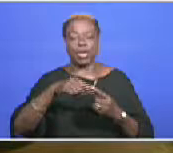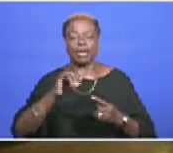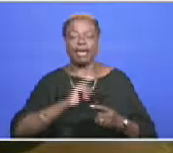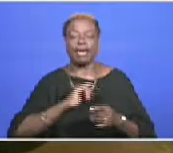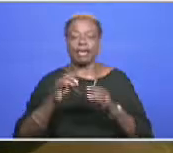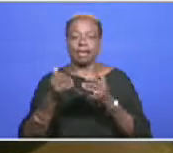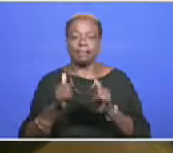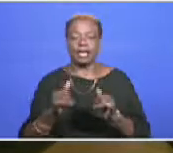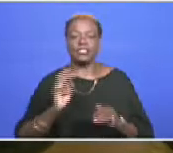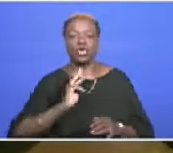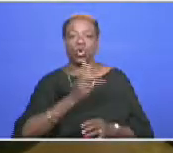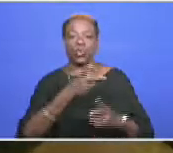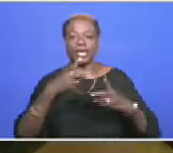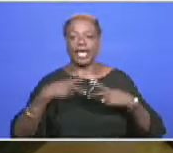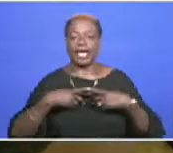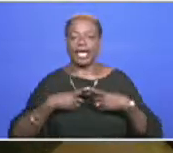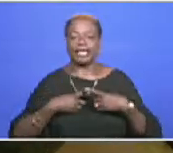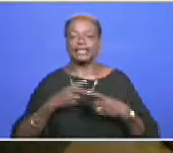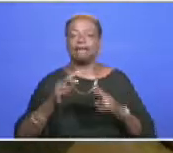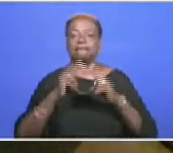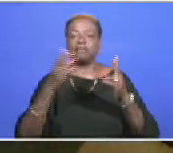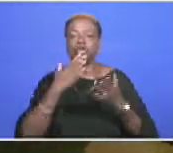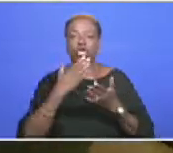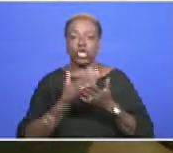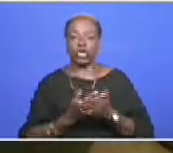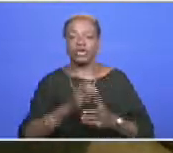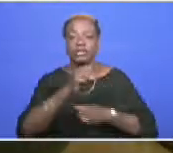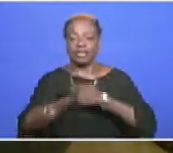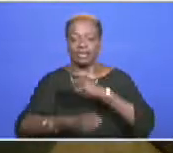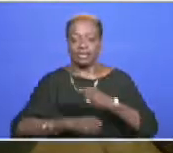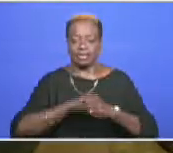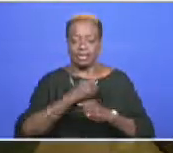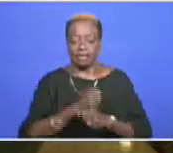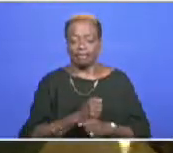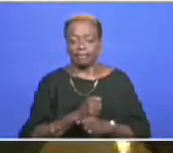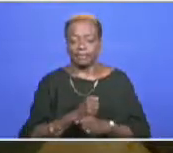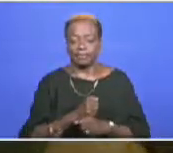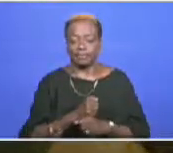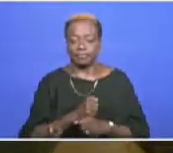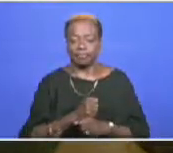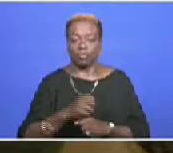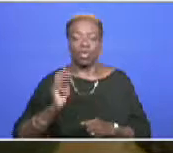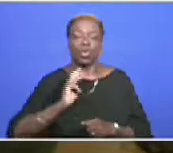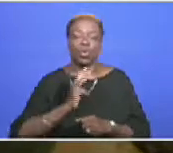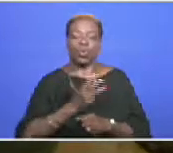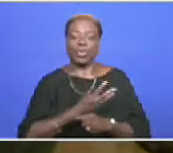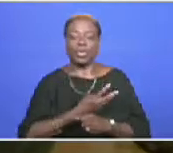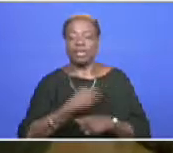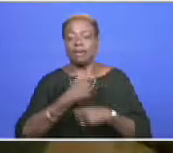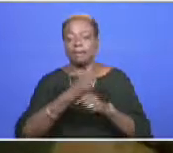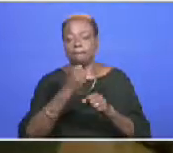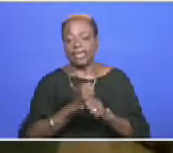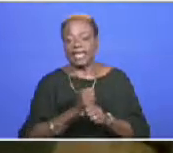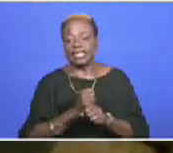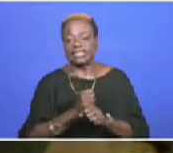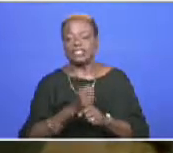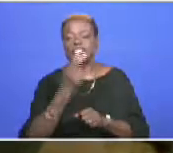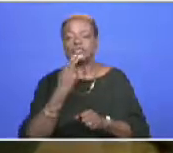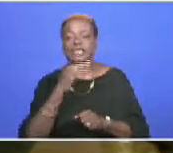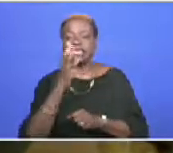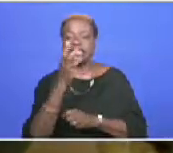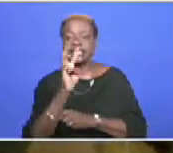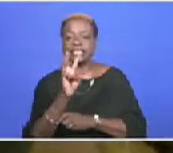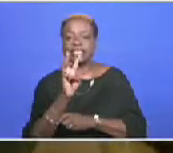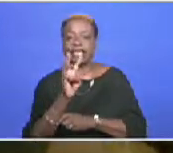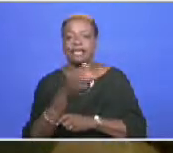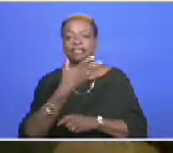year. We had an unfortunate loss to Kentucky. We messed up on a coverage call at the end, and we let it slip away. But we made it to the Sweet 16. We had the best record